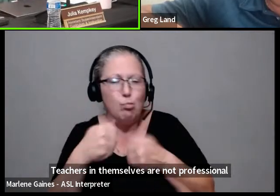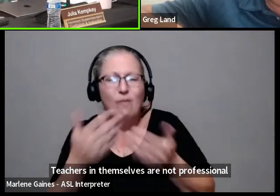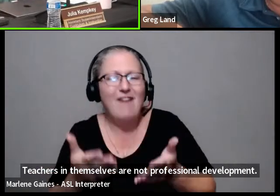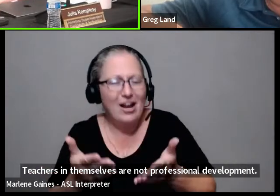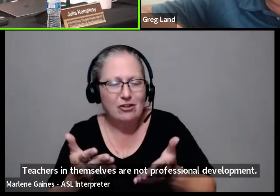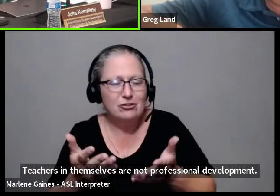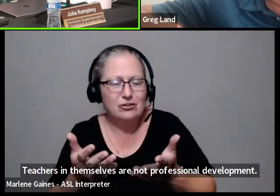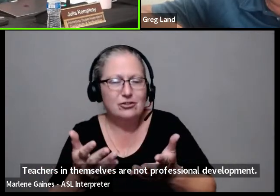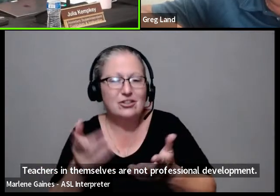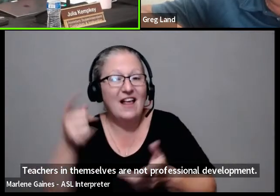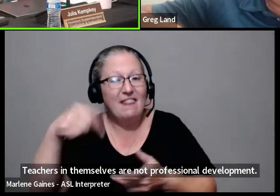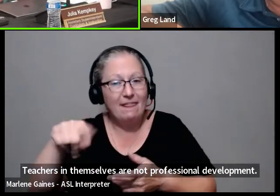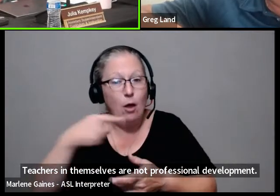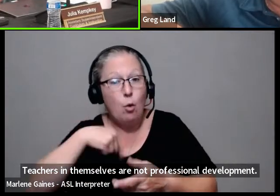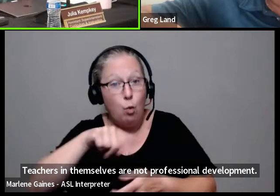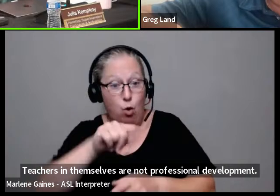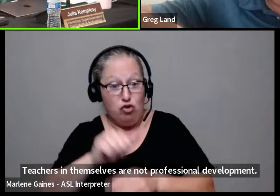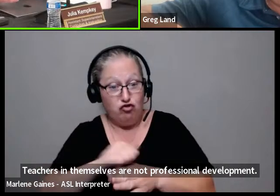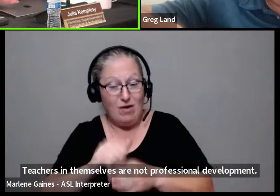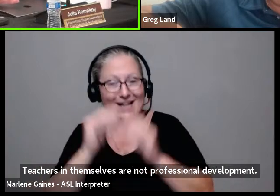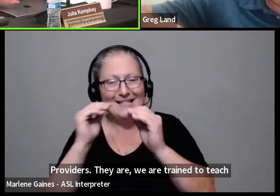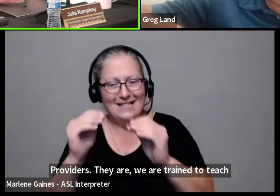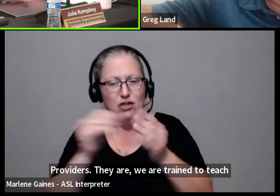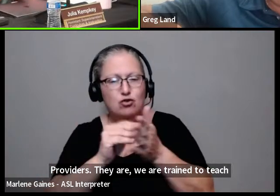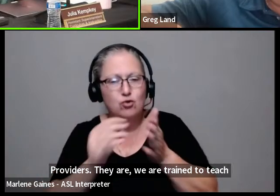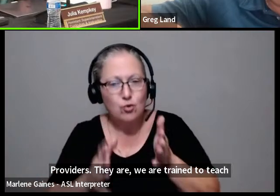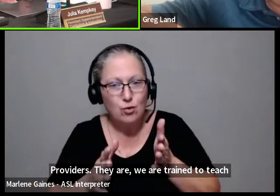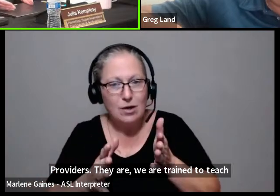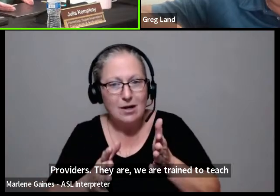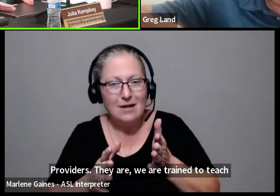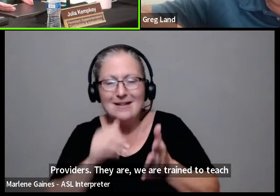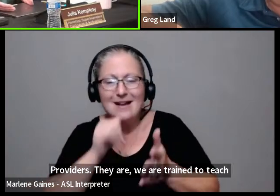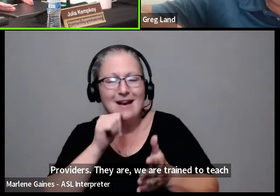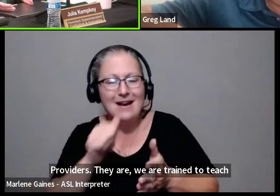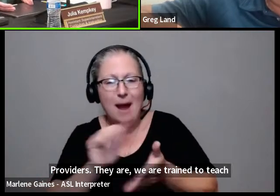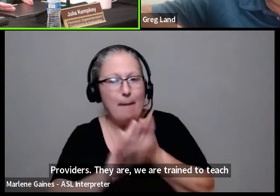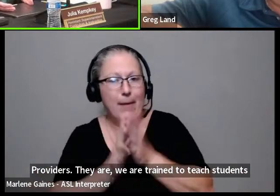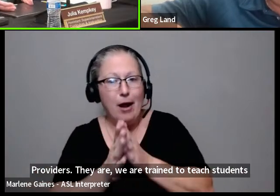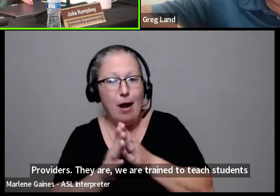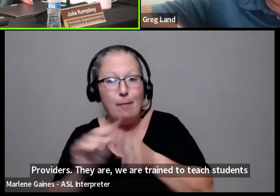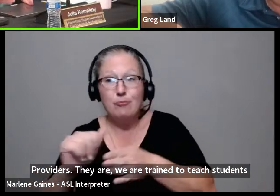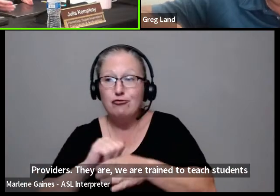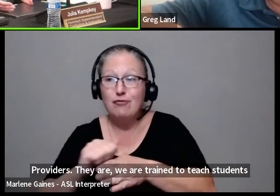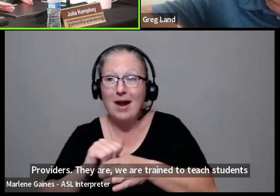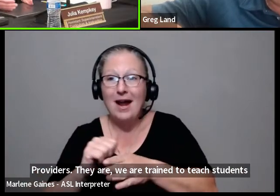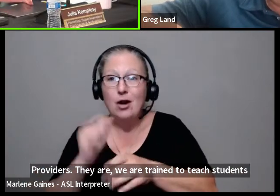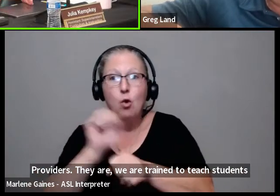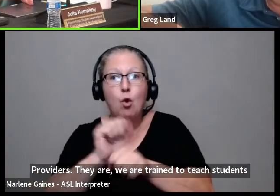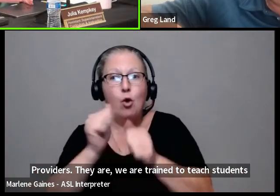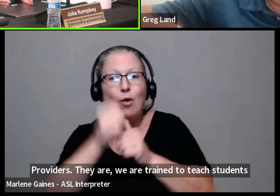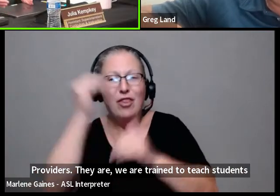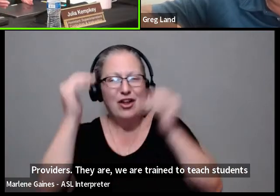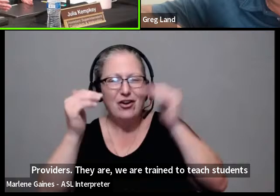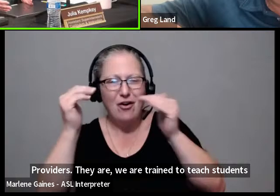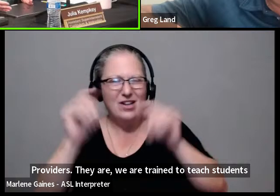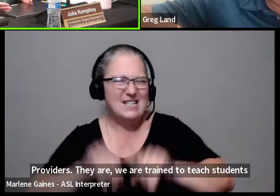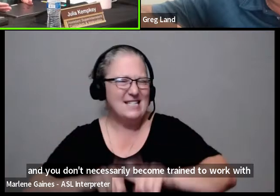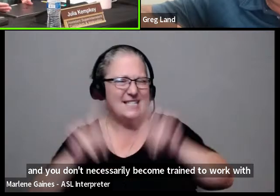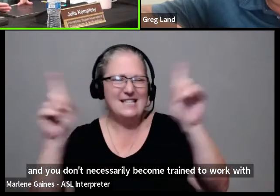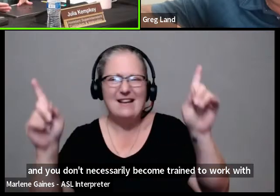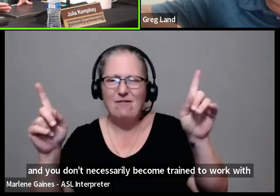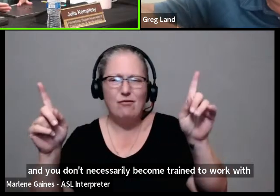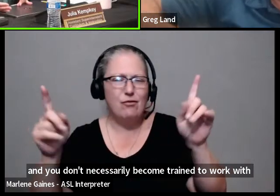providers. We are trained to teach students, and you don't necessarily become trained to work with adults. It's a very